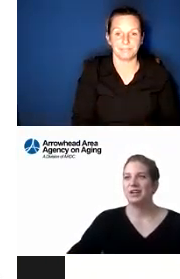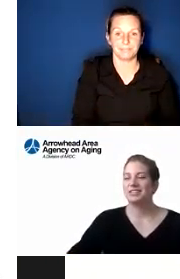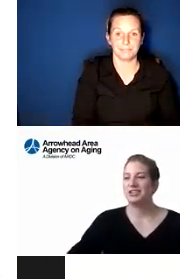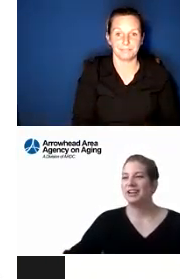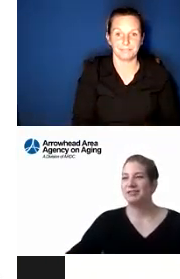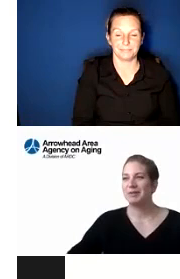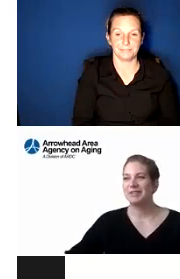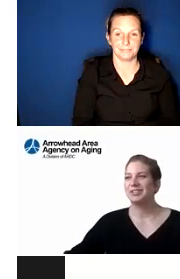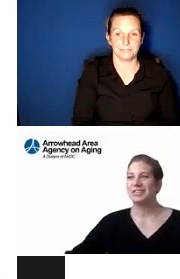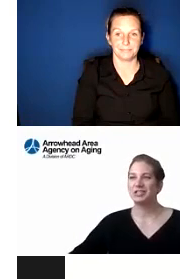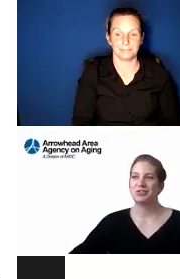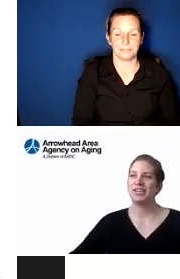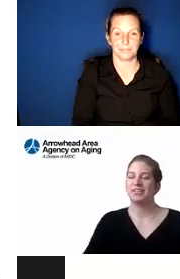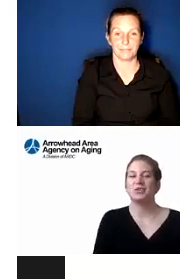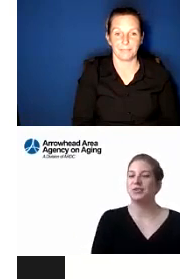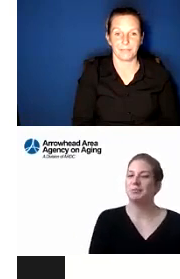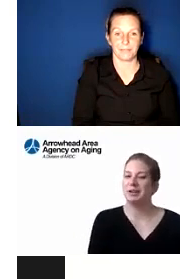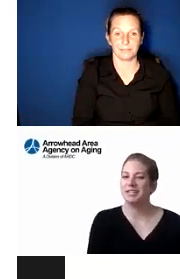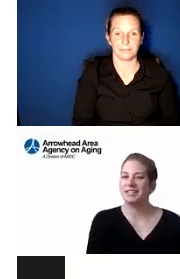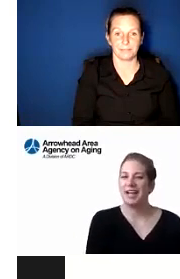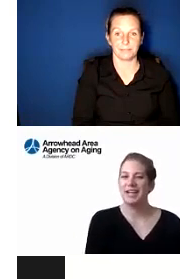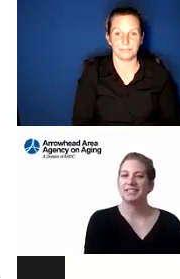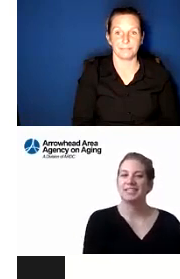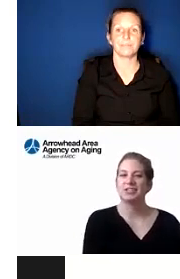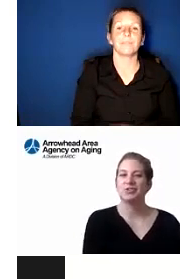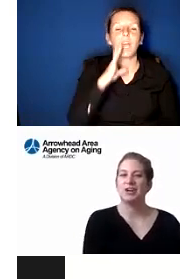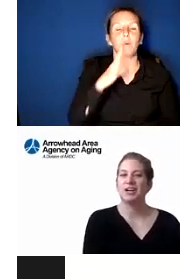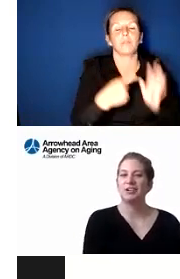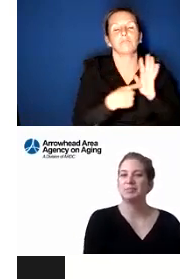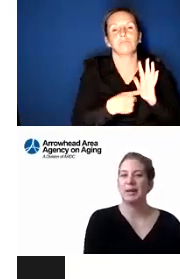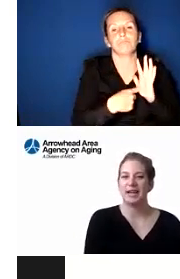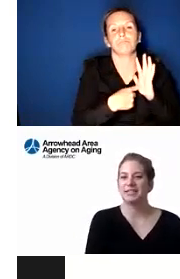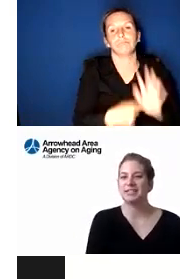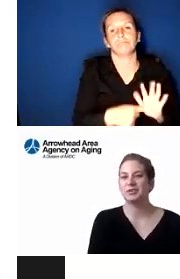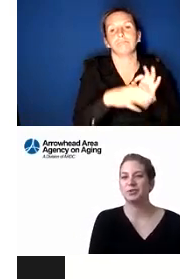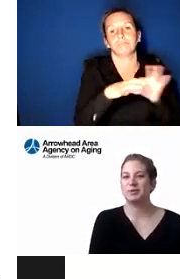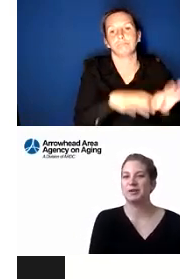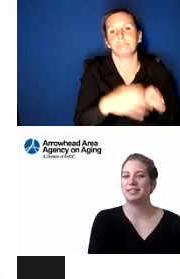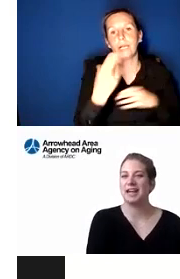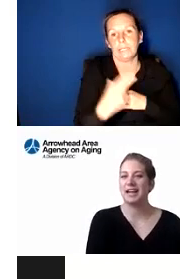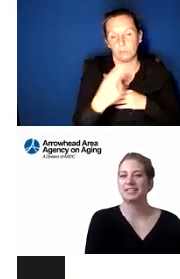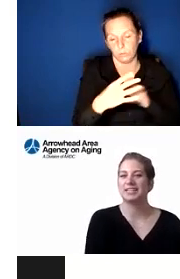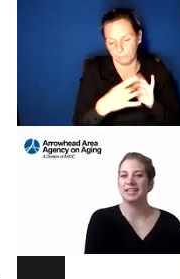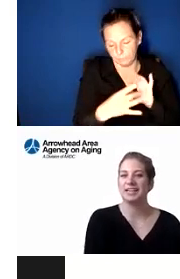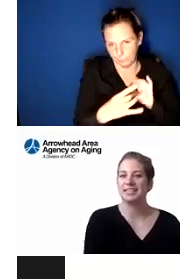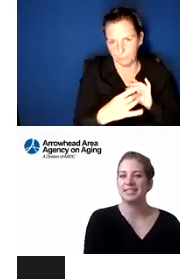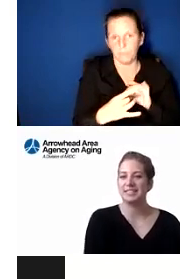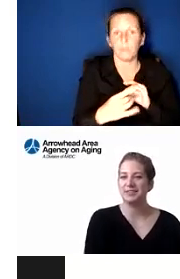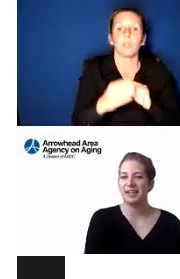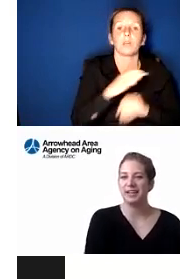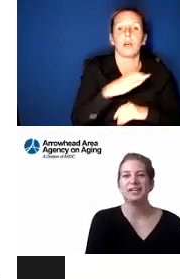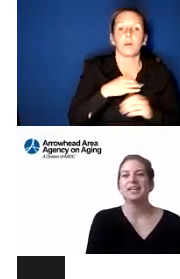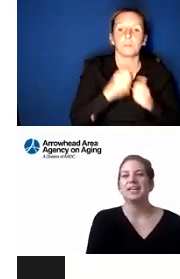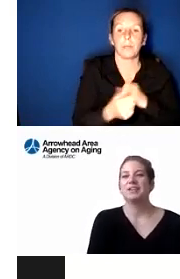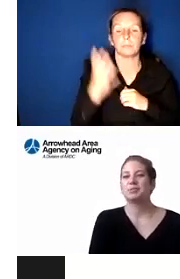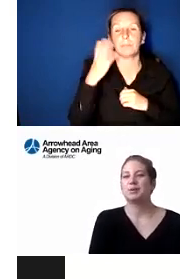So to start off, I'm going to give a little history of the Older Americans Act. So Congress passed the Older Americans Act in